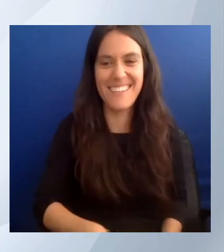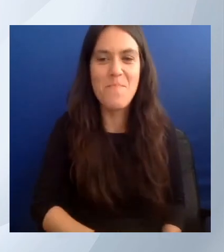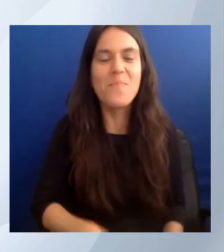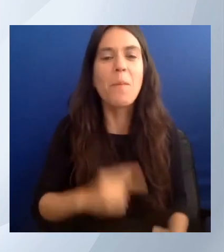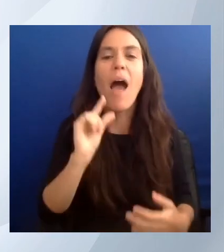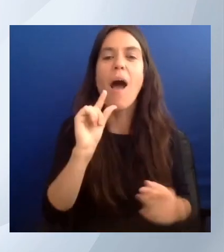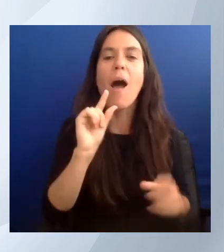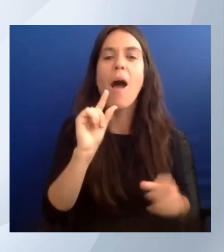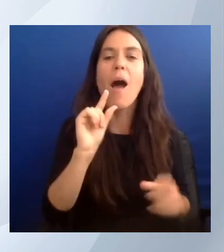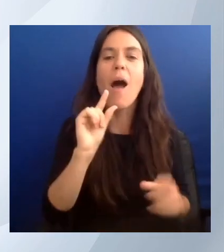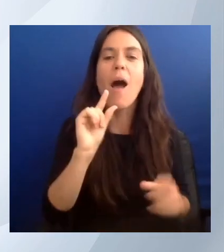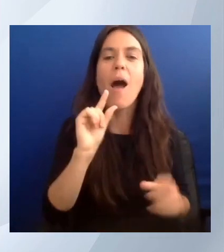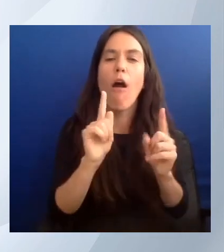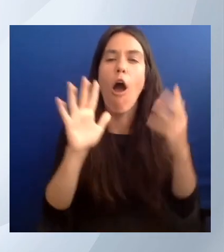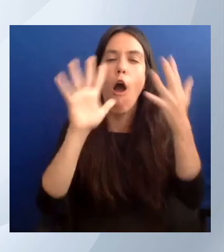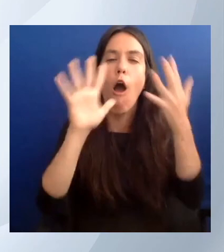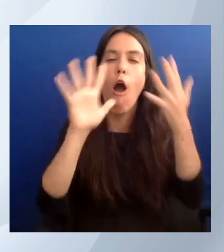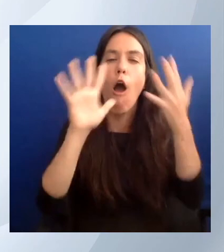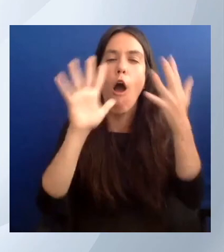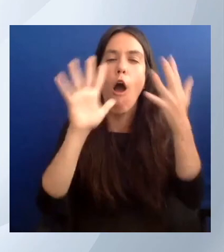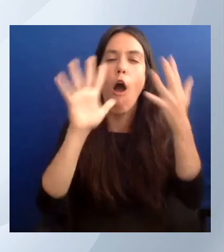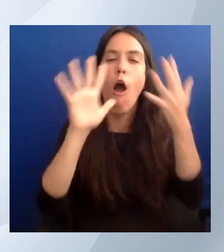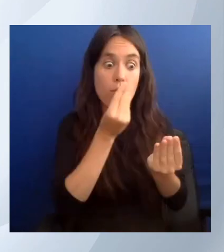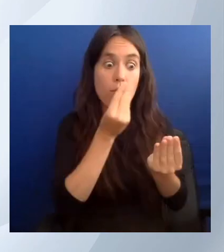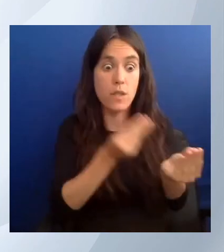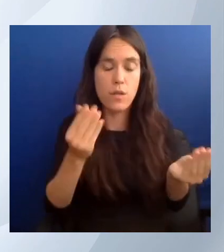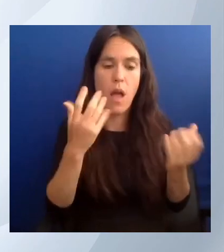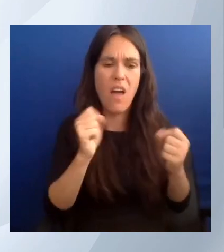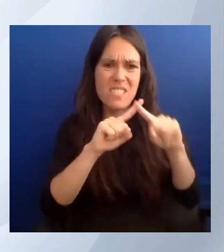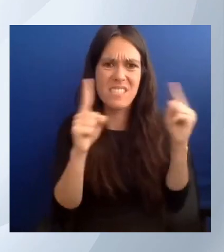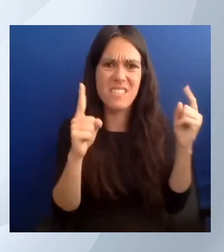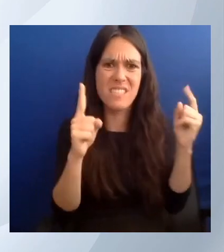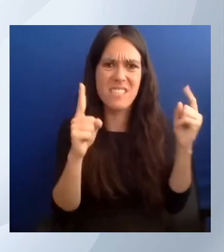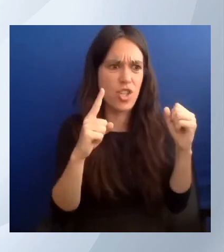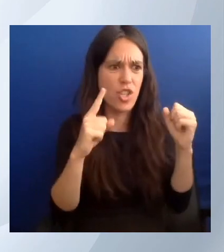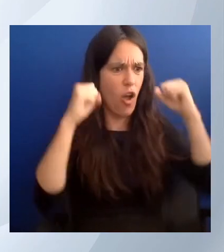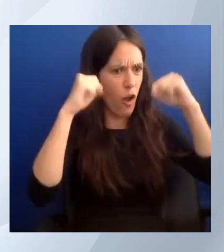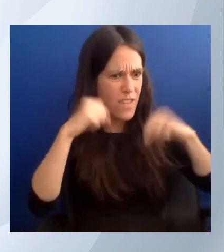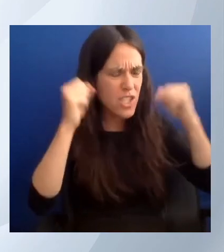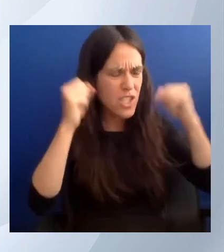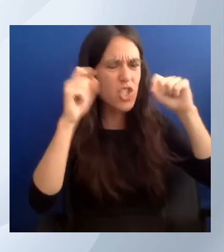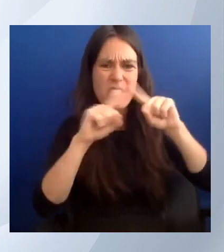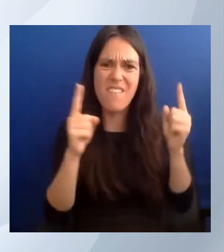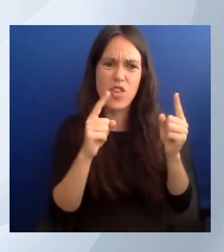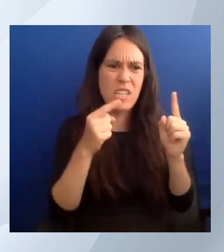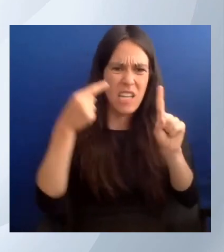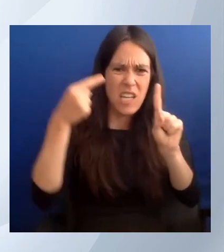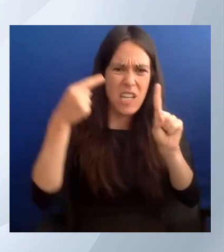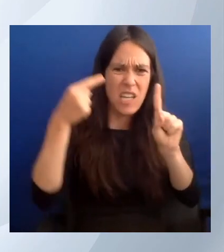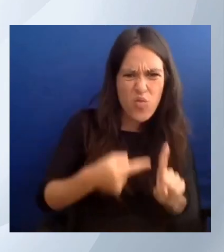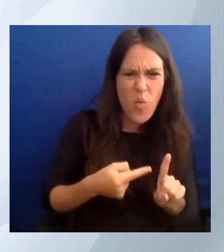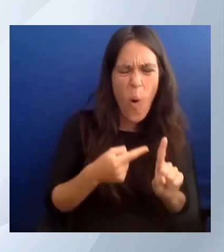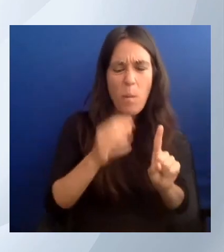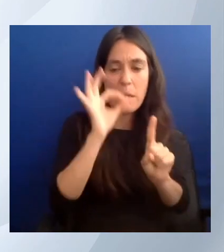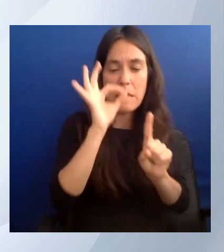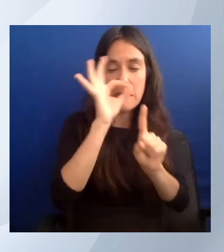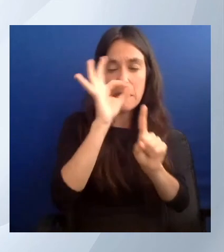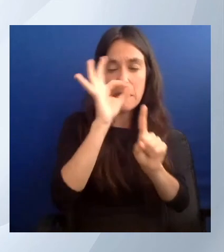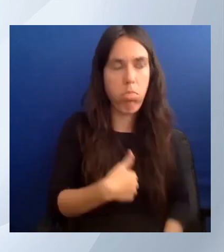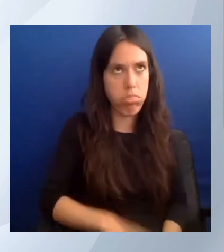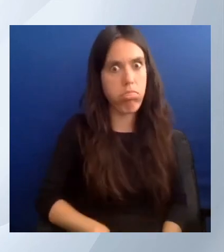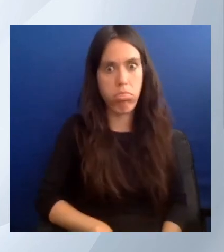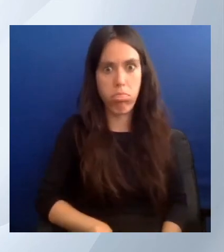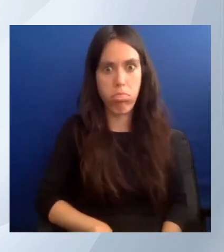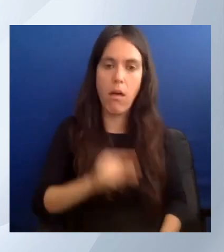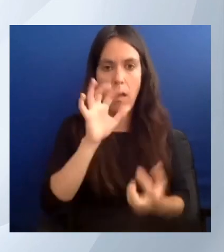that different resources have different conventions and different requirements. Yeah. Yes. But yeah, that one definitely, that was just